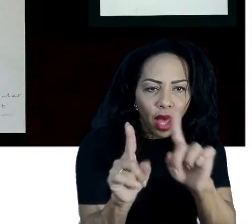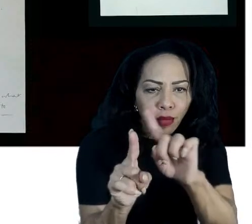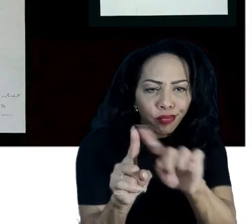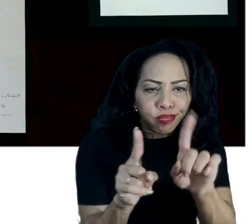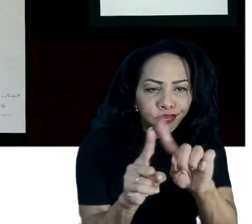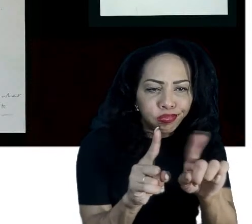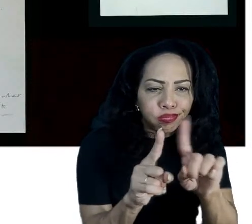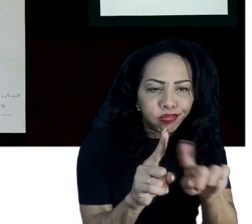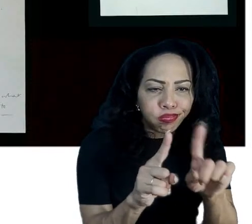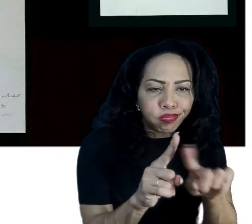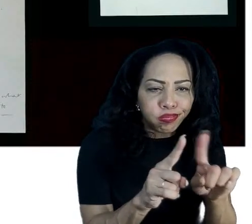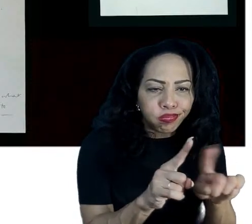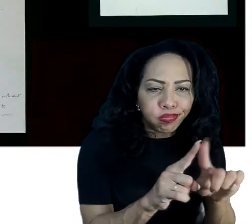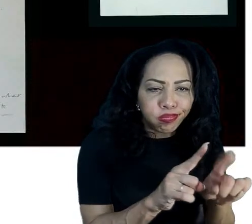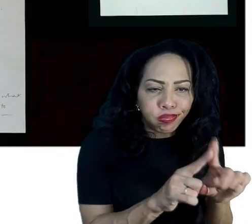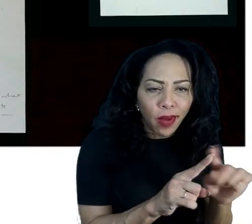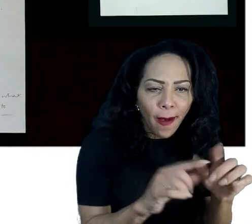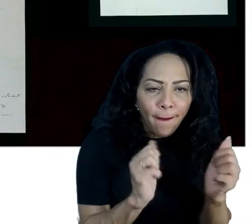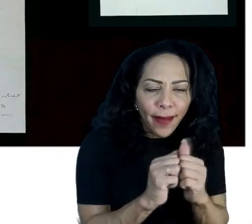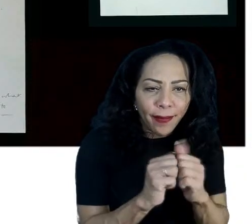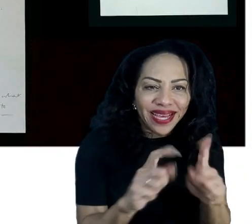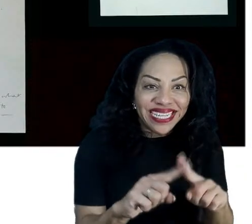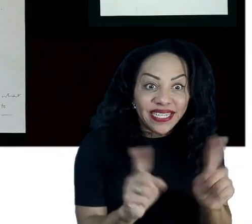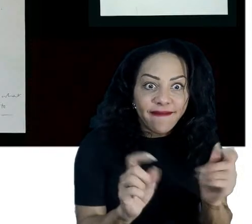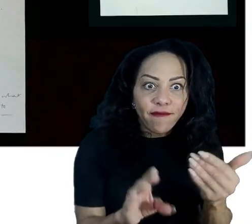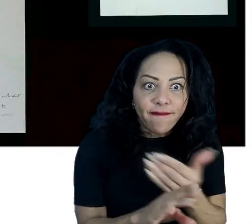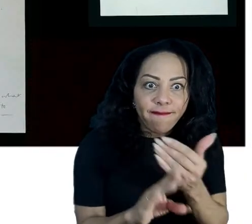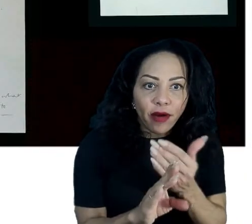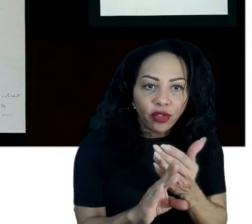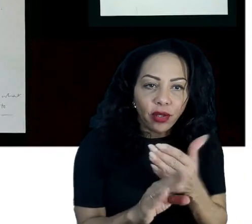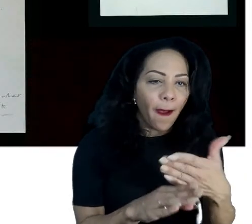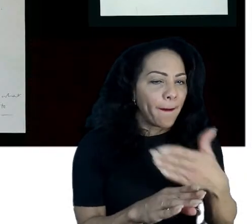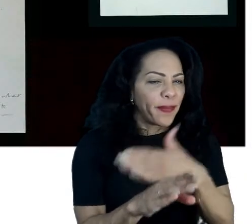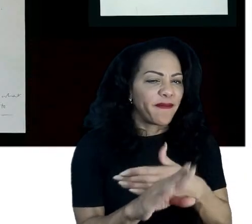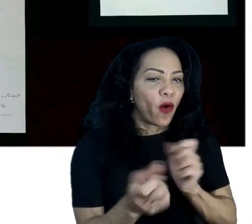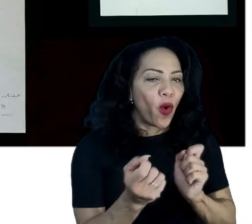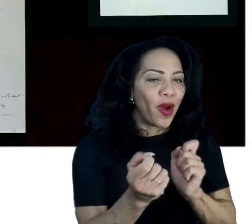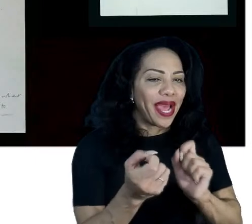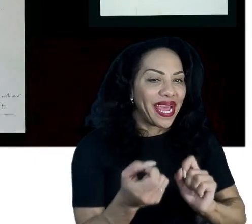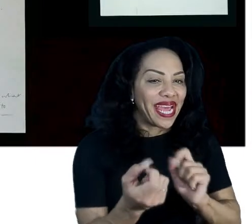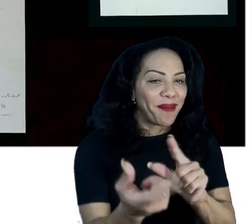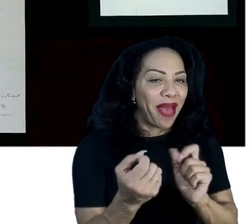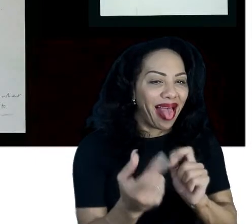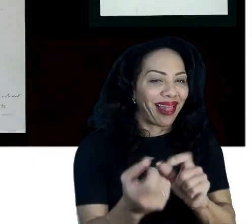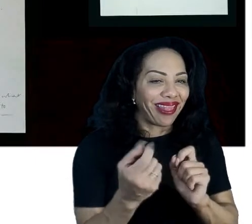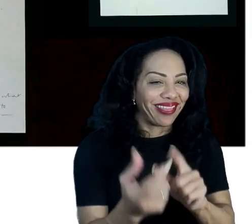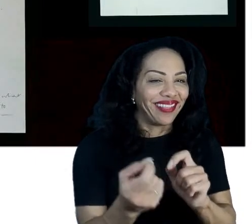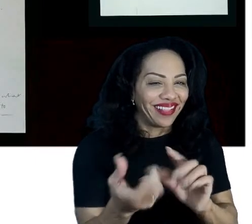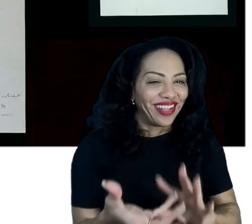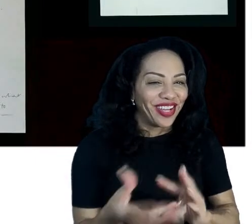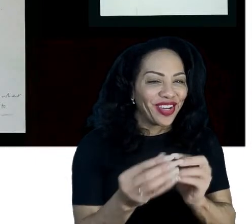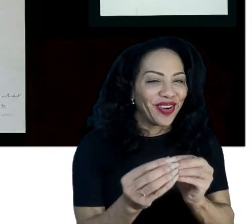serving all of these different functions. So this is all before we had email. And this is all before we had,